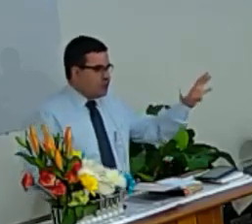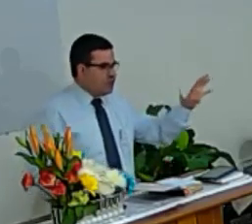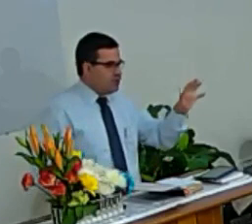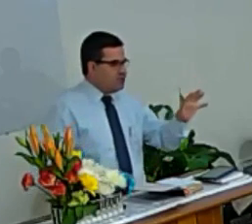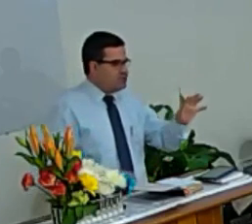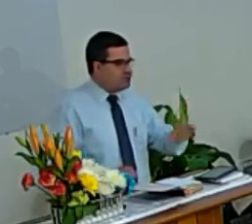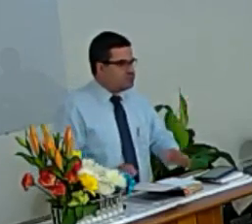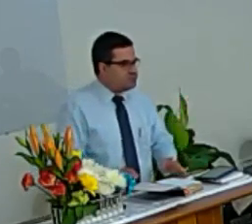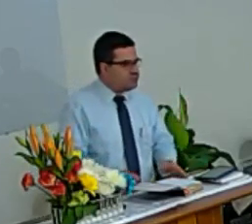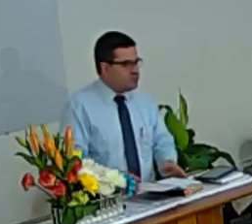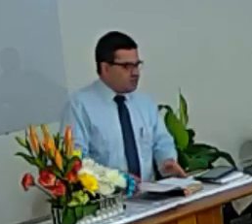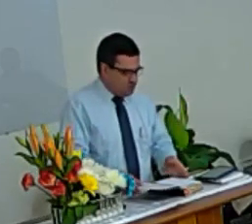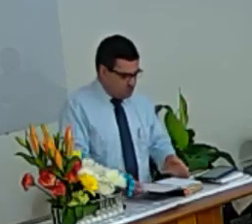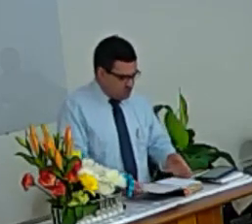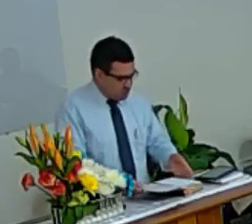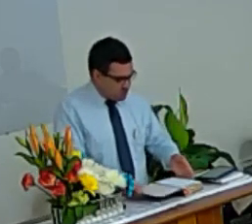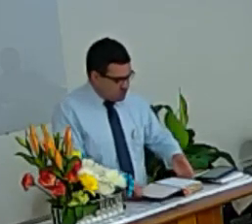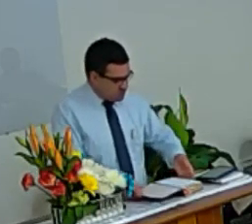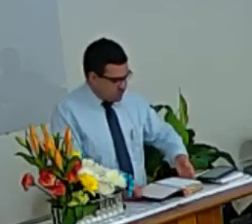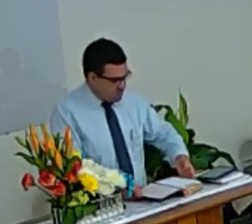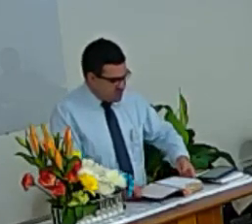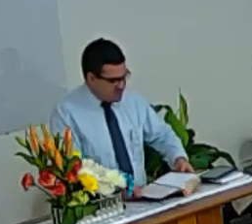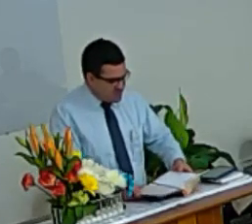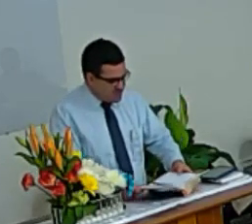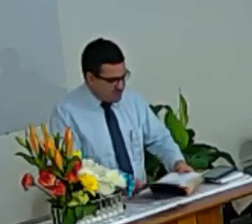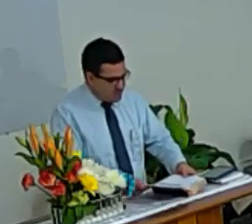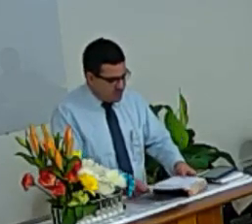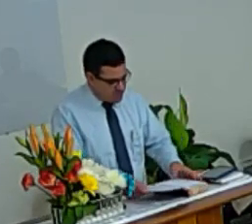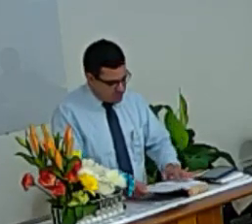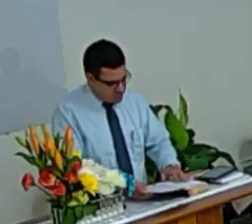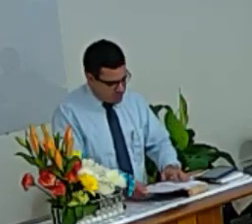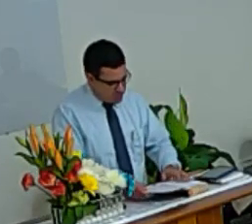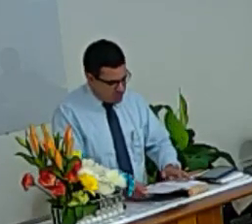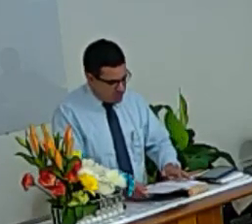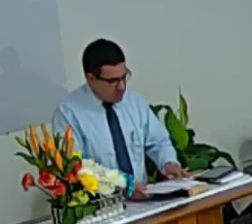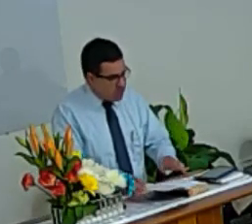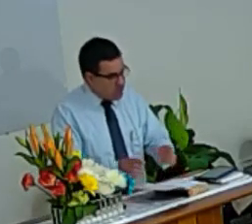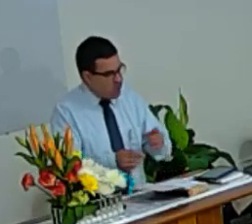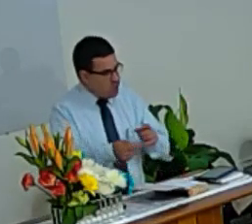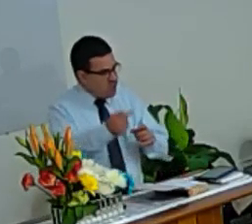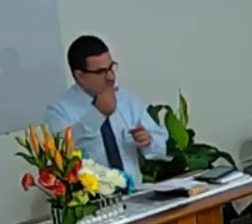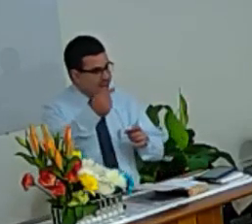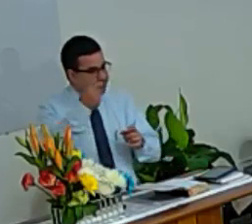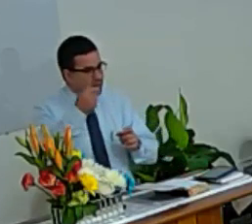if we analyze the history of the church, we'll see exactly